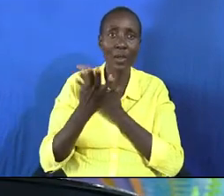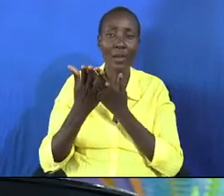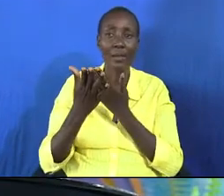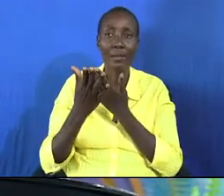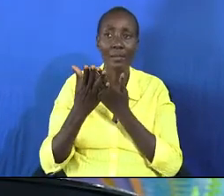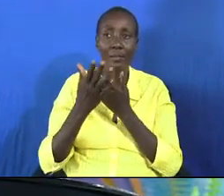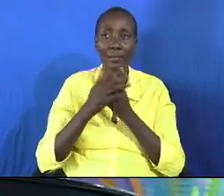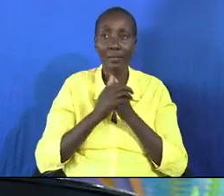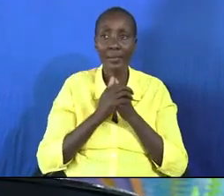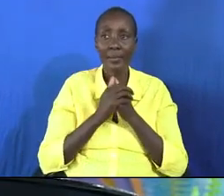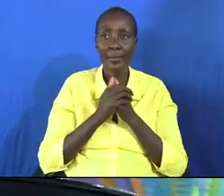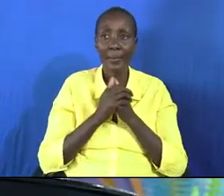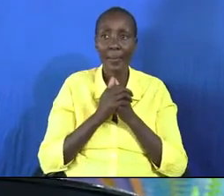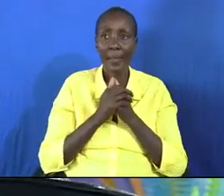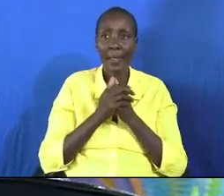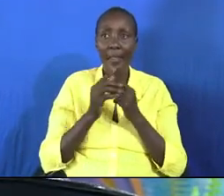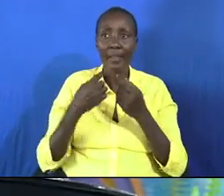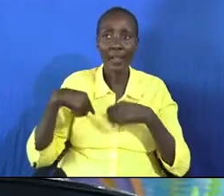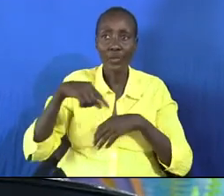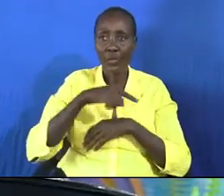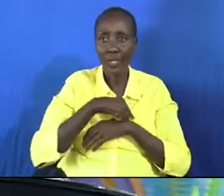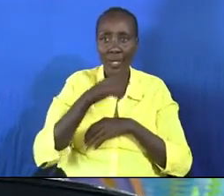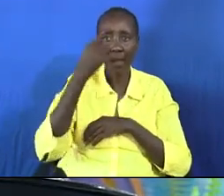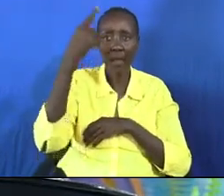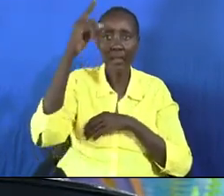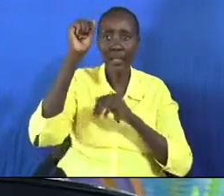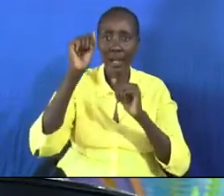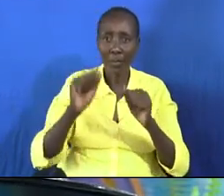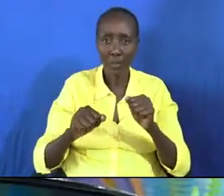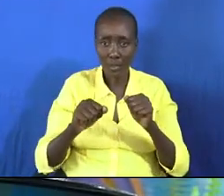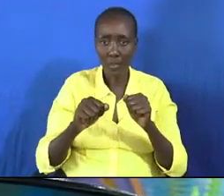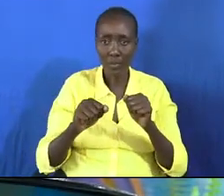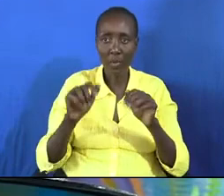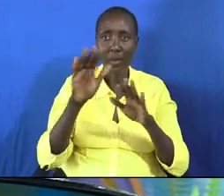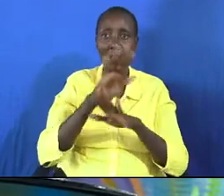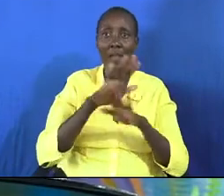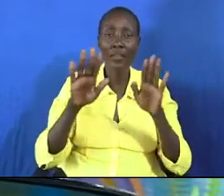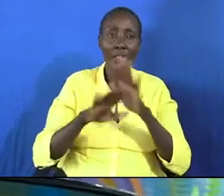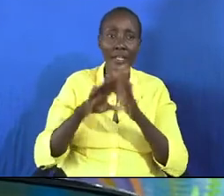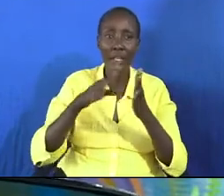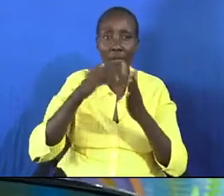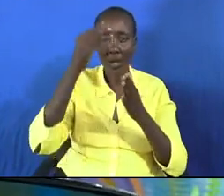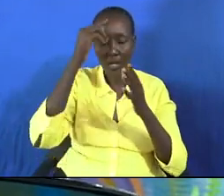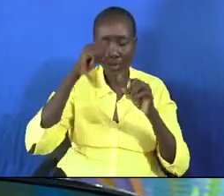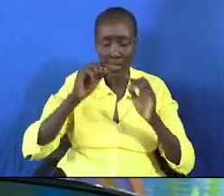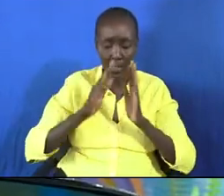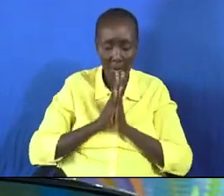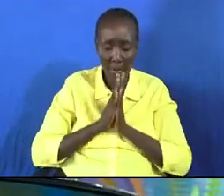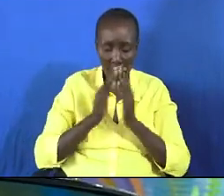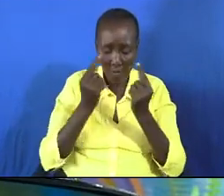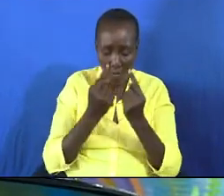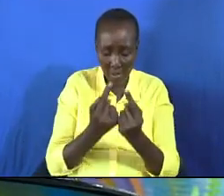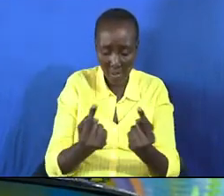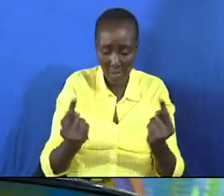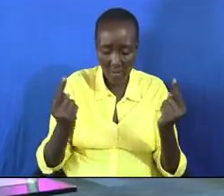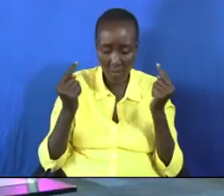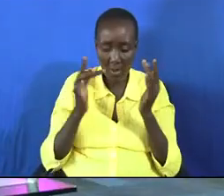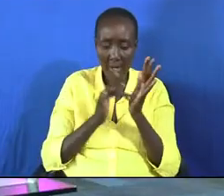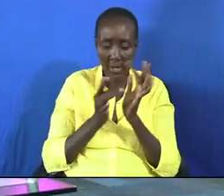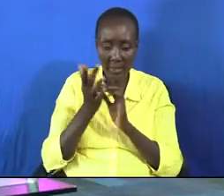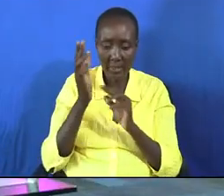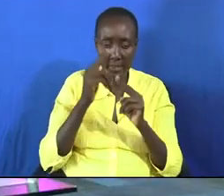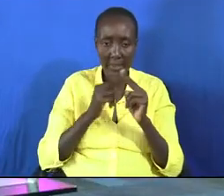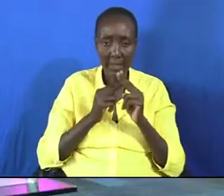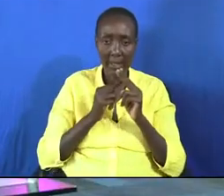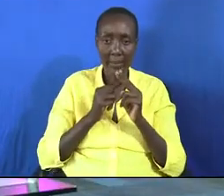enlightened, that we may understand what we are reading today. It's my prayer for each one of us in